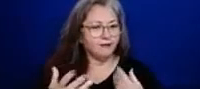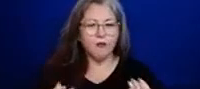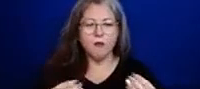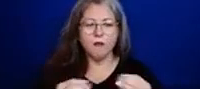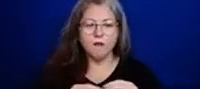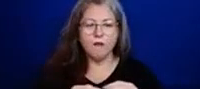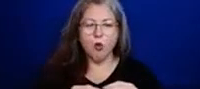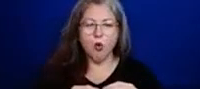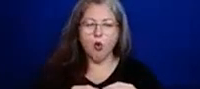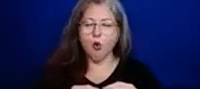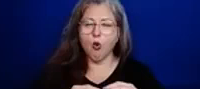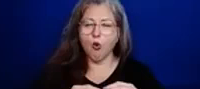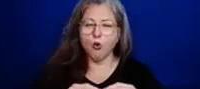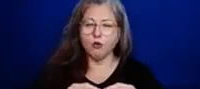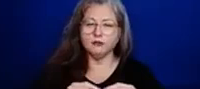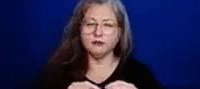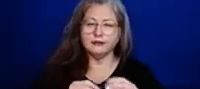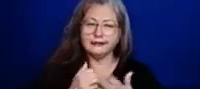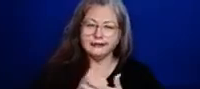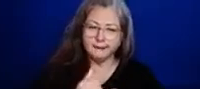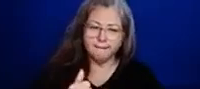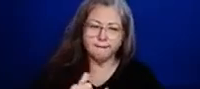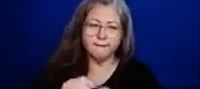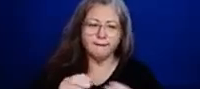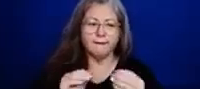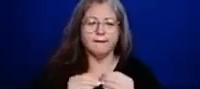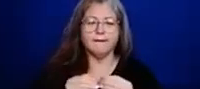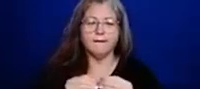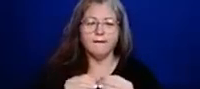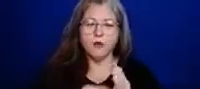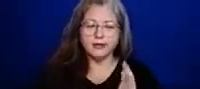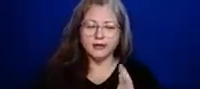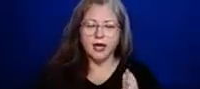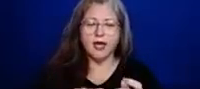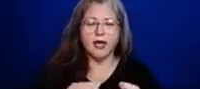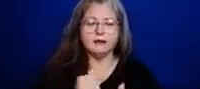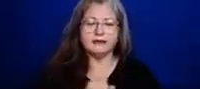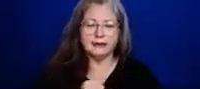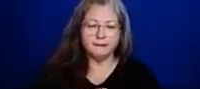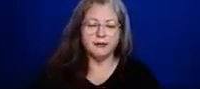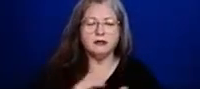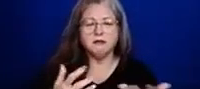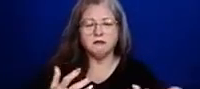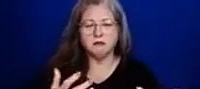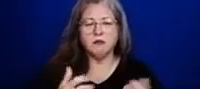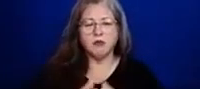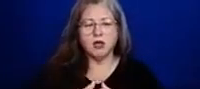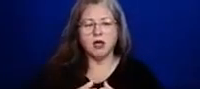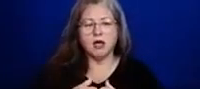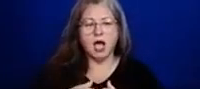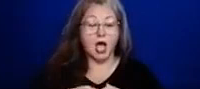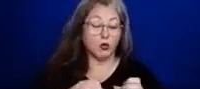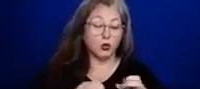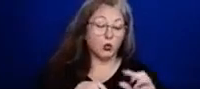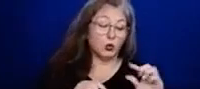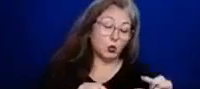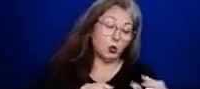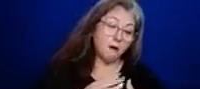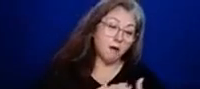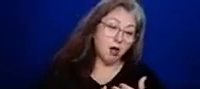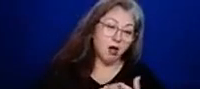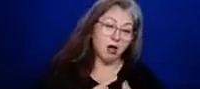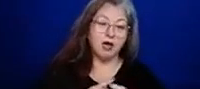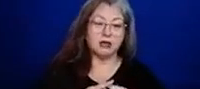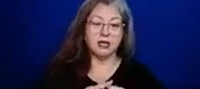more impressions, more stamps, more times, you know, stamping them. So I would do a part and then